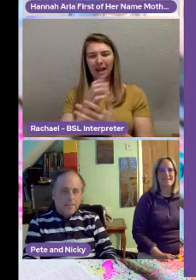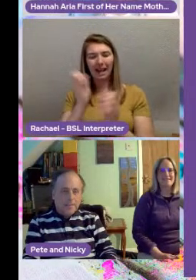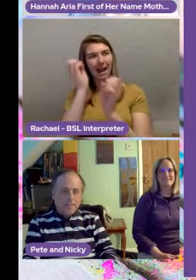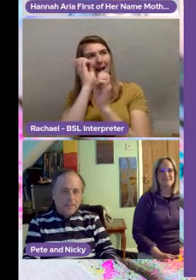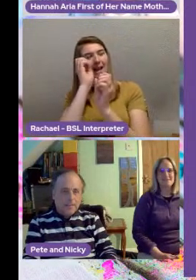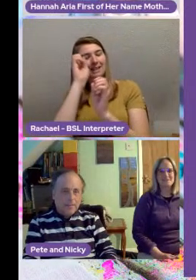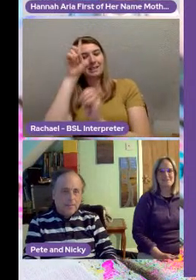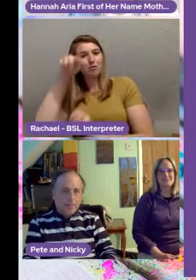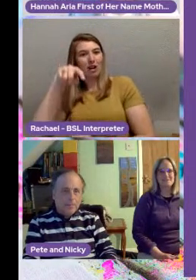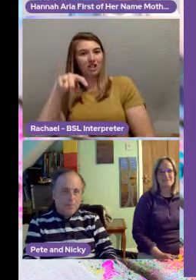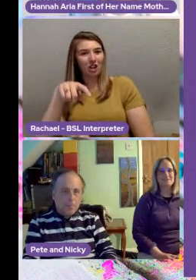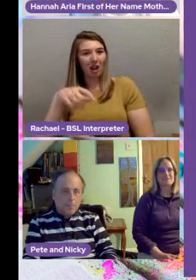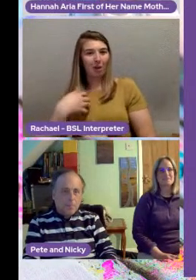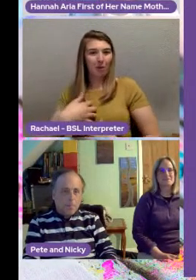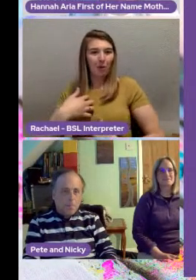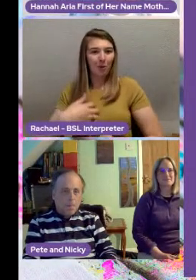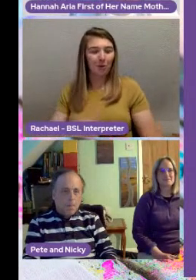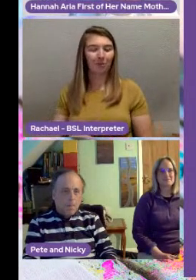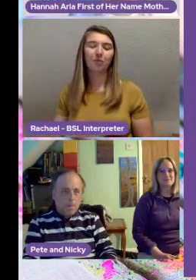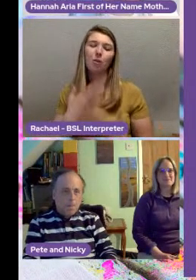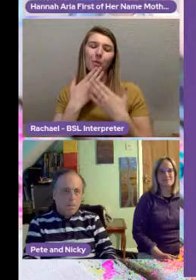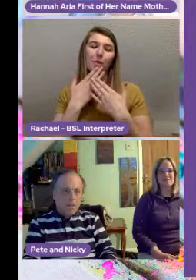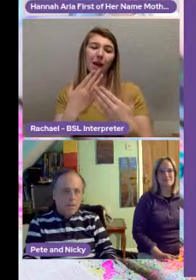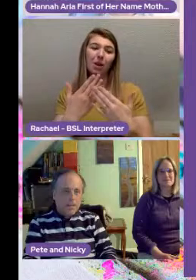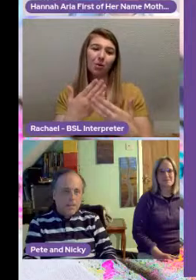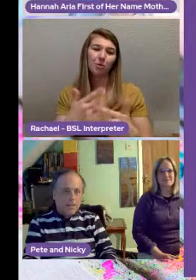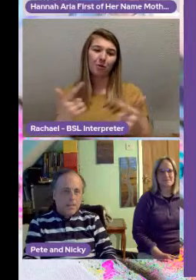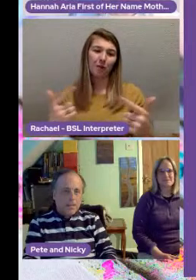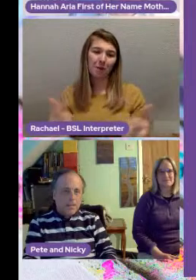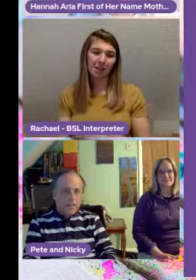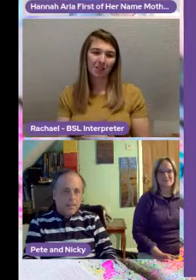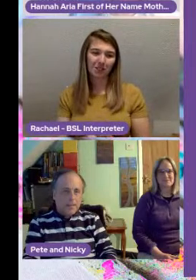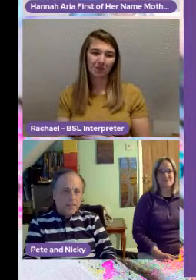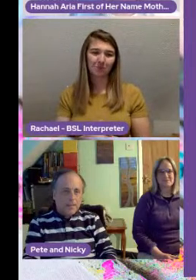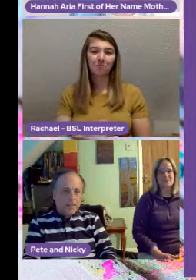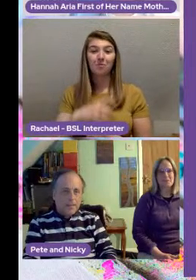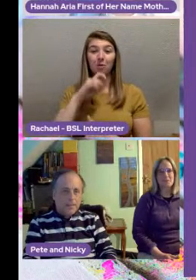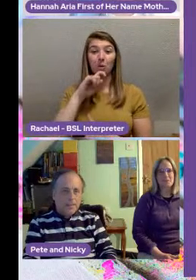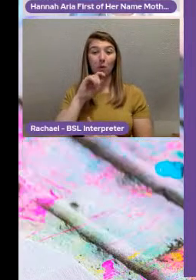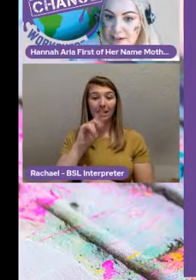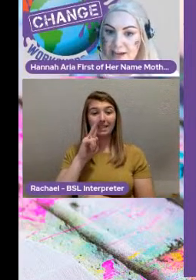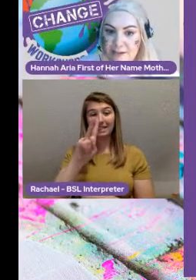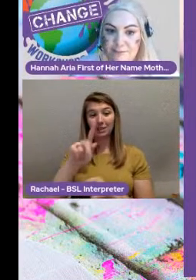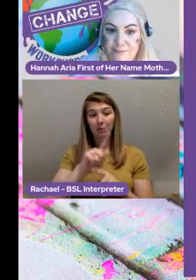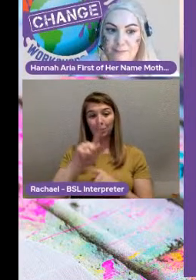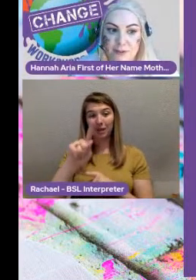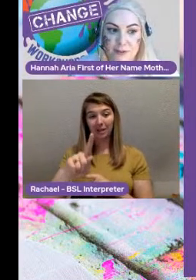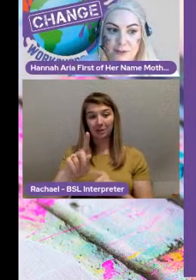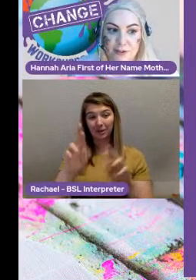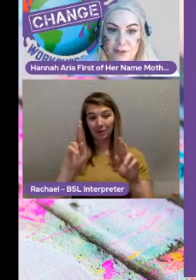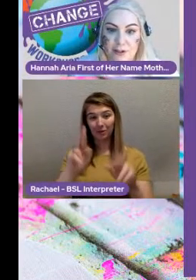fabulous. Okay, well, thank you very much. And we will see you next week, hopefully.